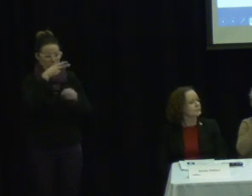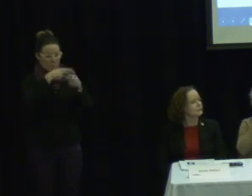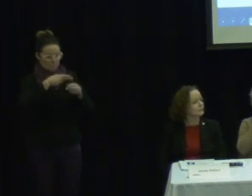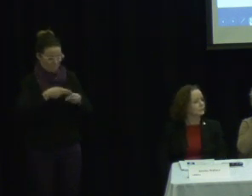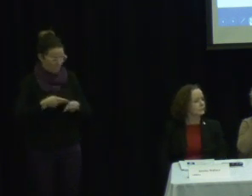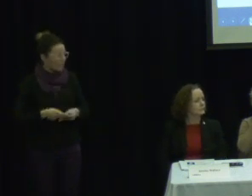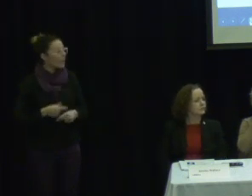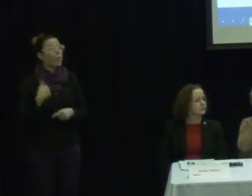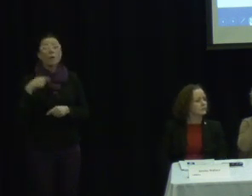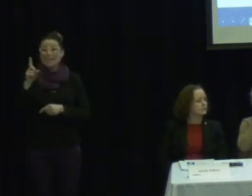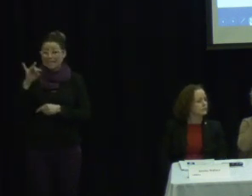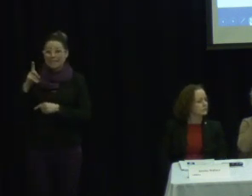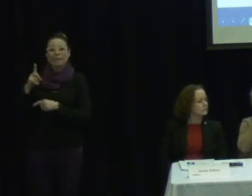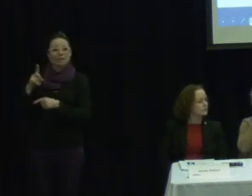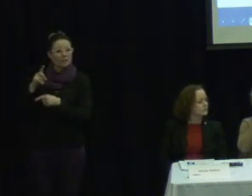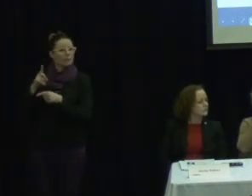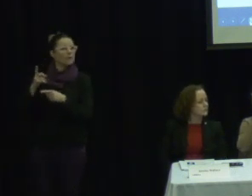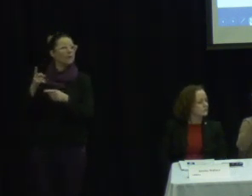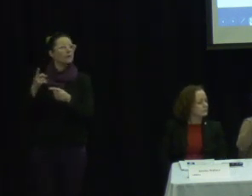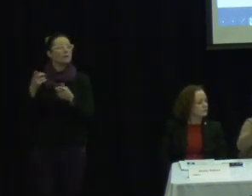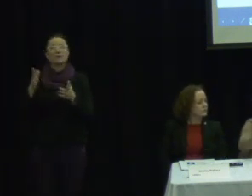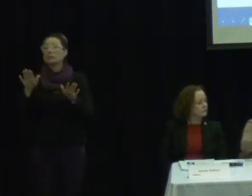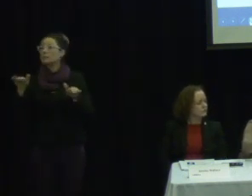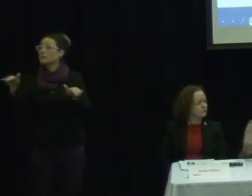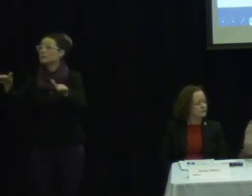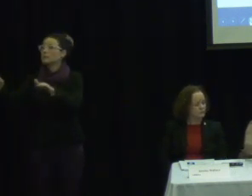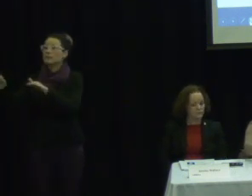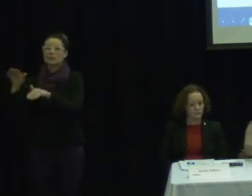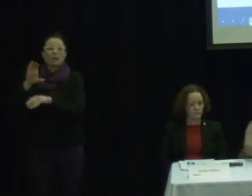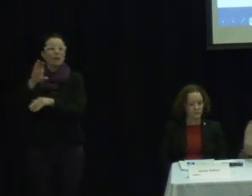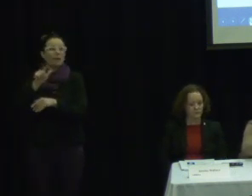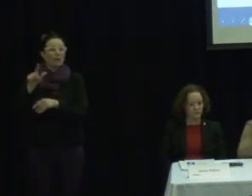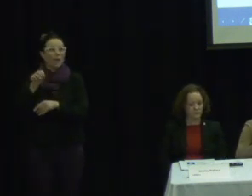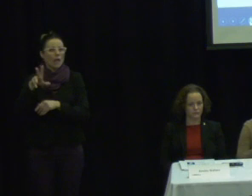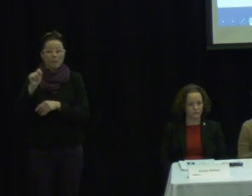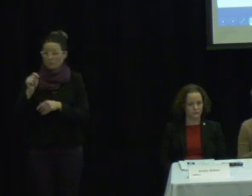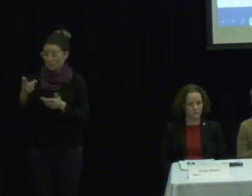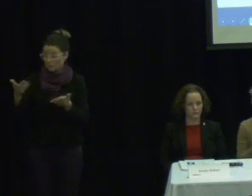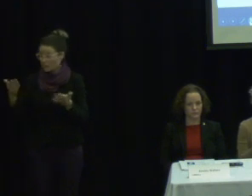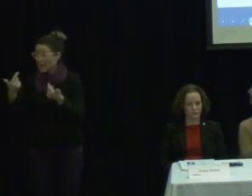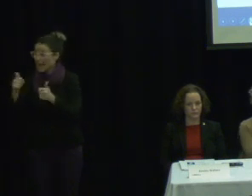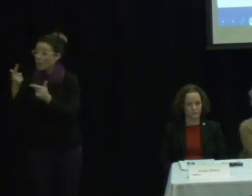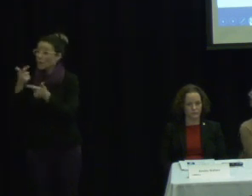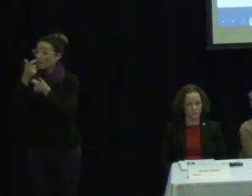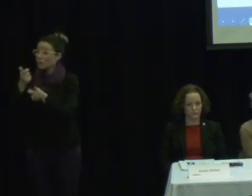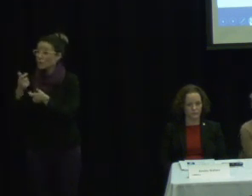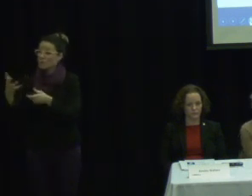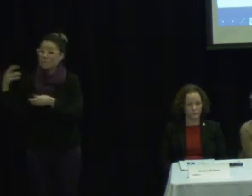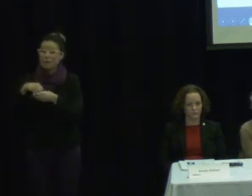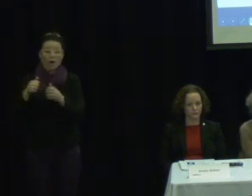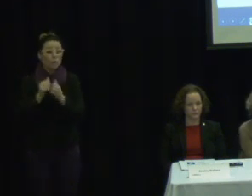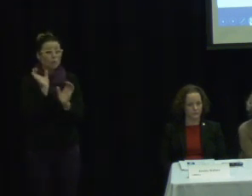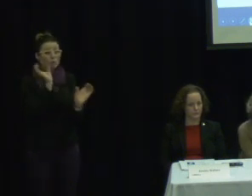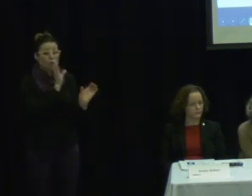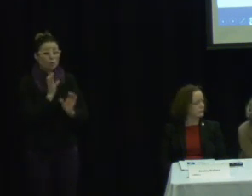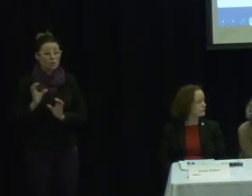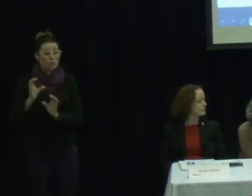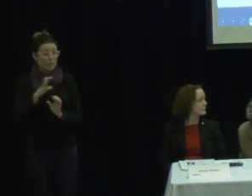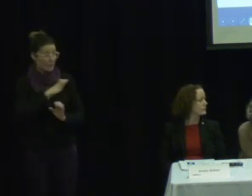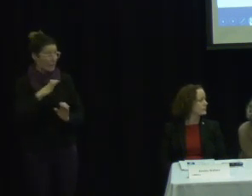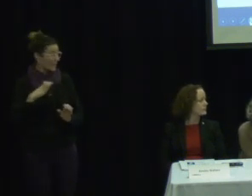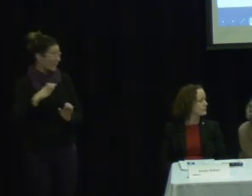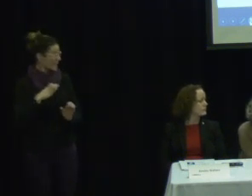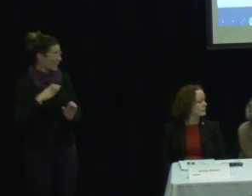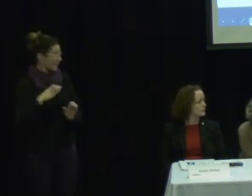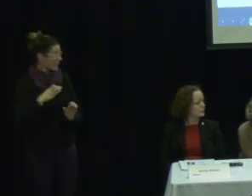call out for to see if anyone would be interested in serving on this search committee. I would like to